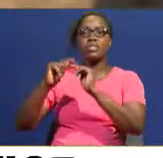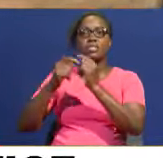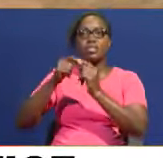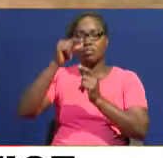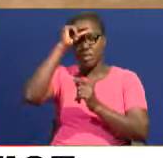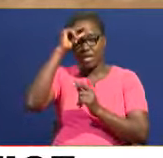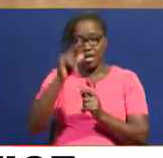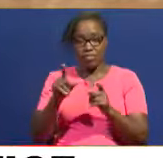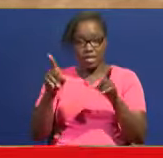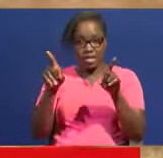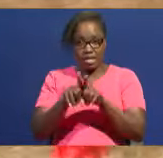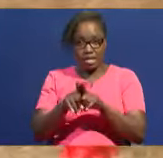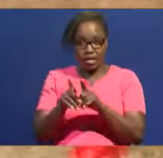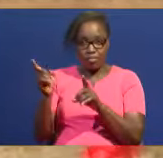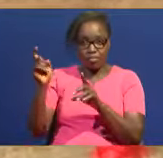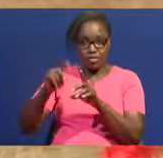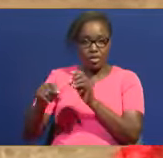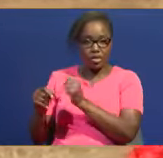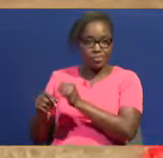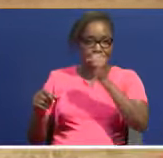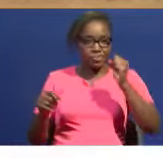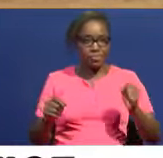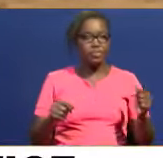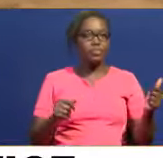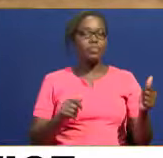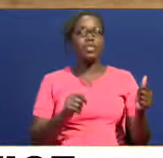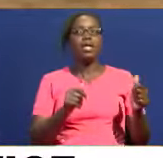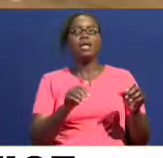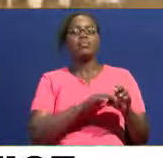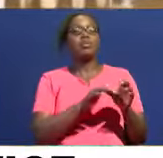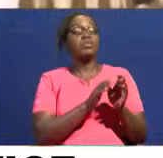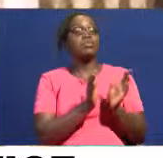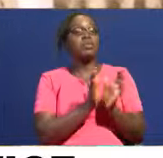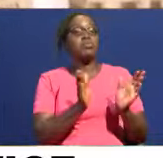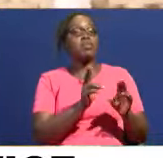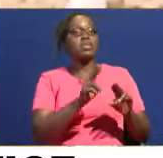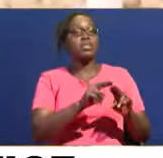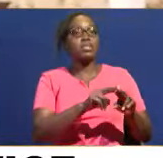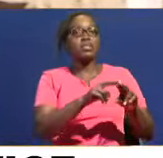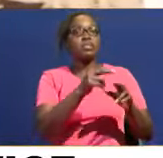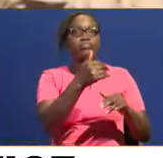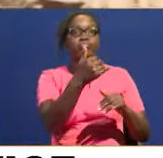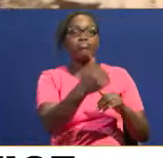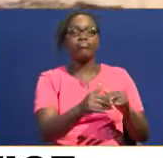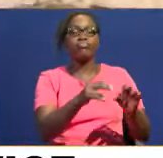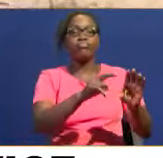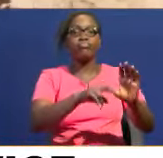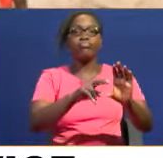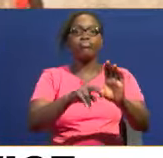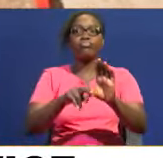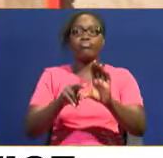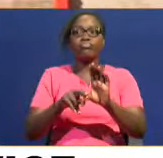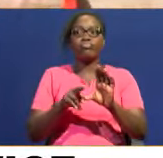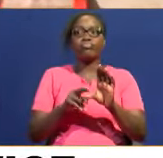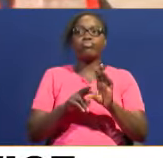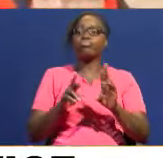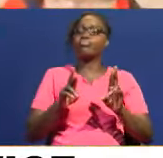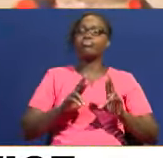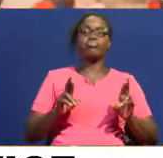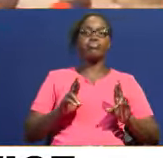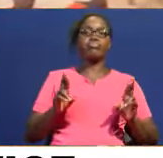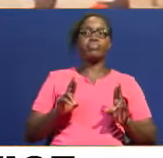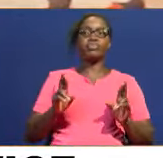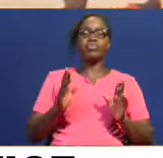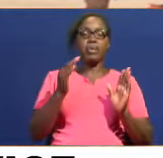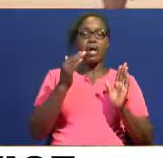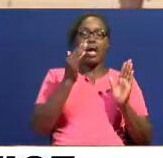governor Mutahi Kahiga. On the other side, that's where members of the public will be seated, and you can see final touches really being done there in terms of